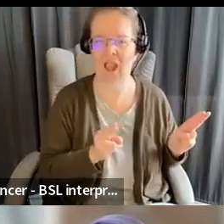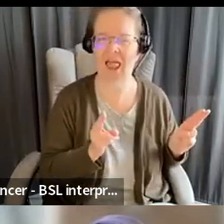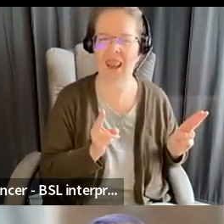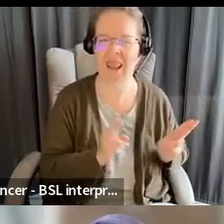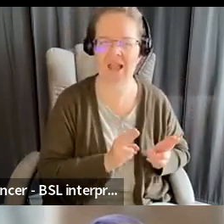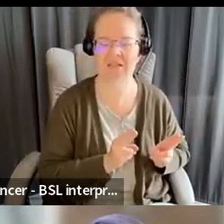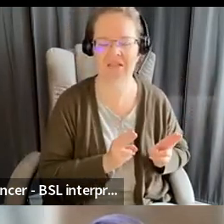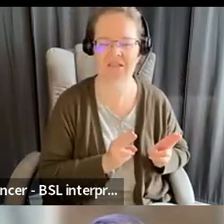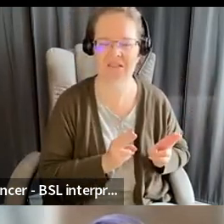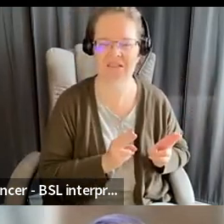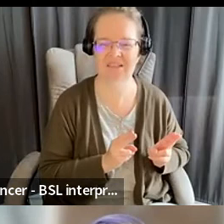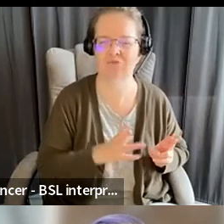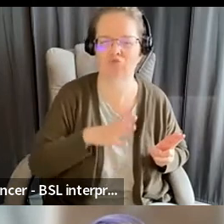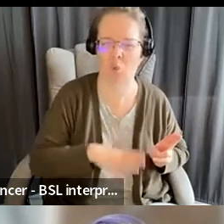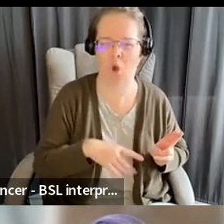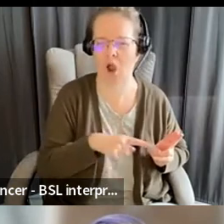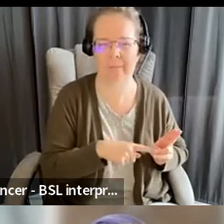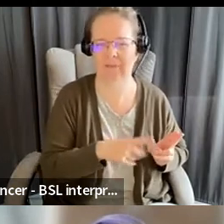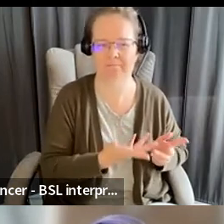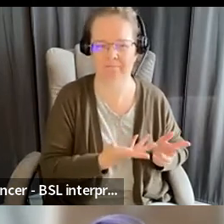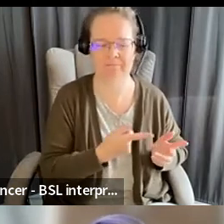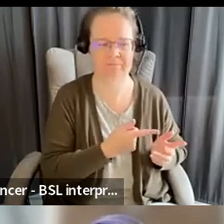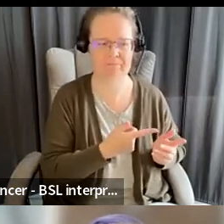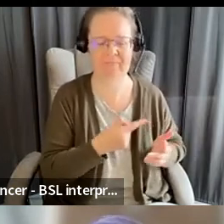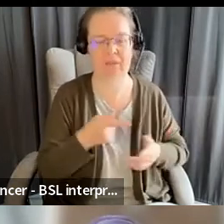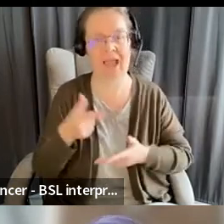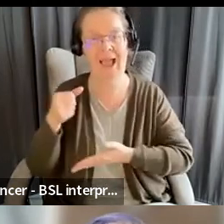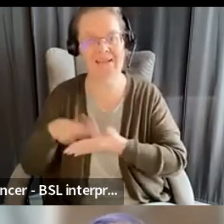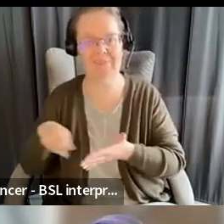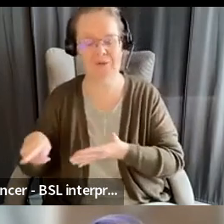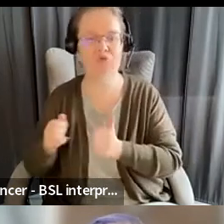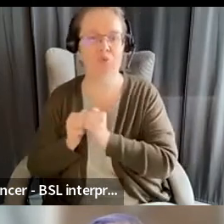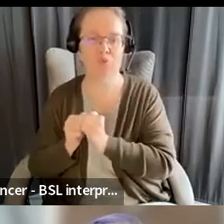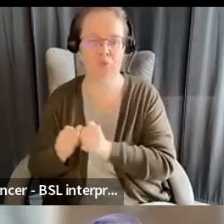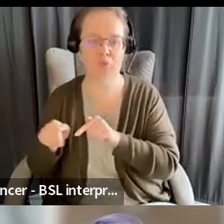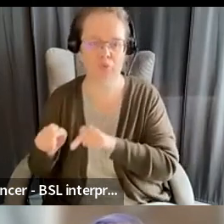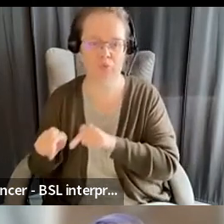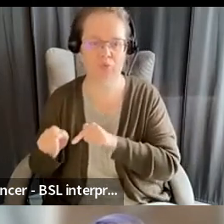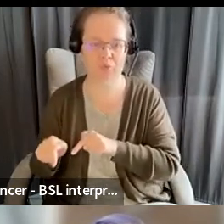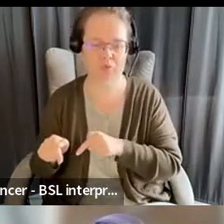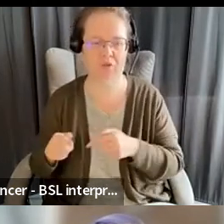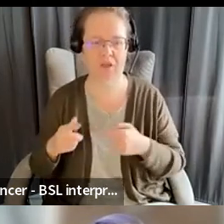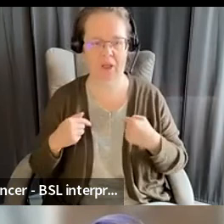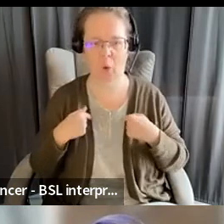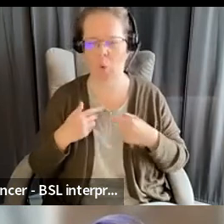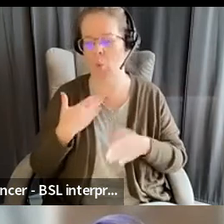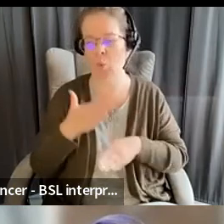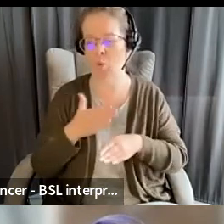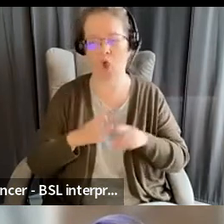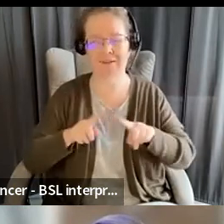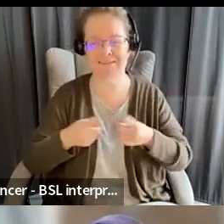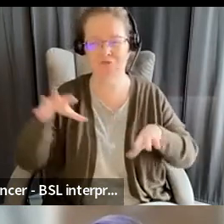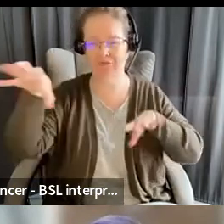a requirement. You know, the hands-on experience, you know, working in those technical disciplines in you know,